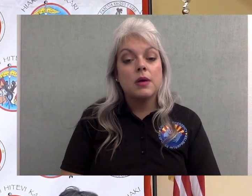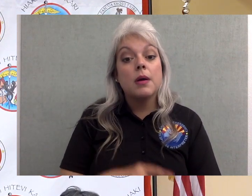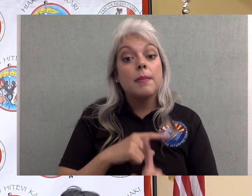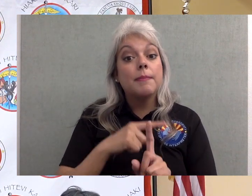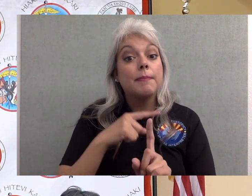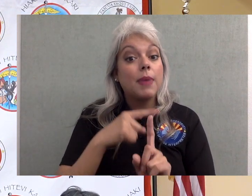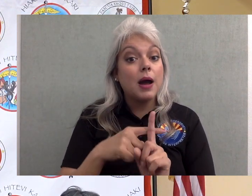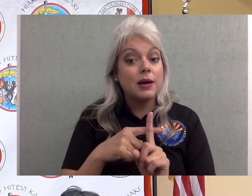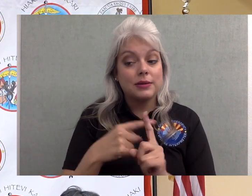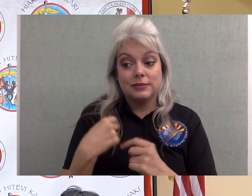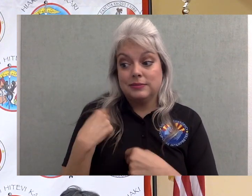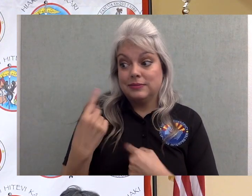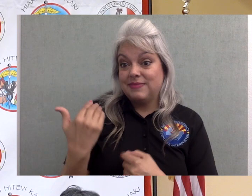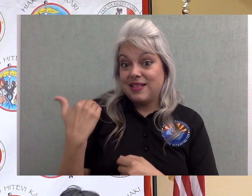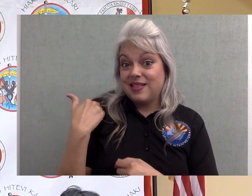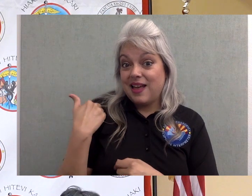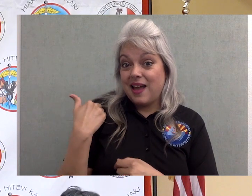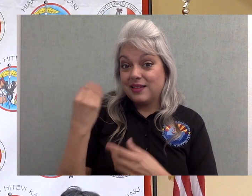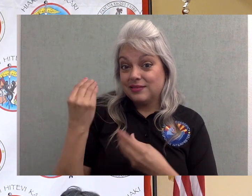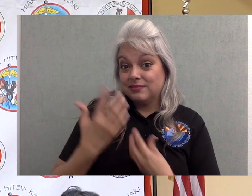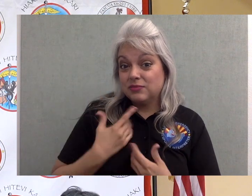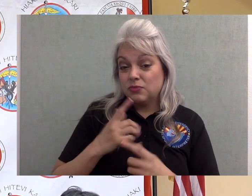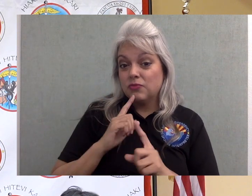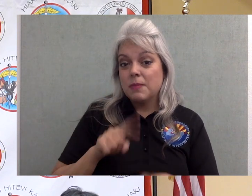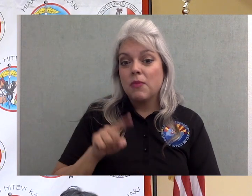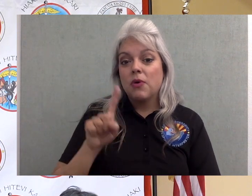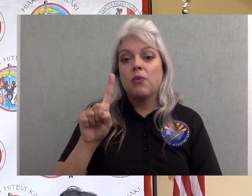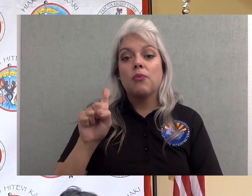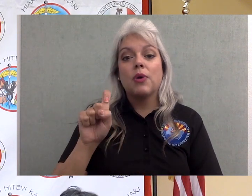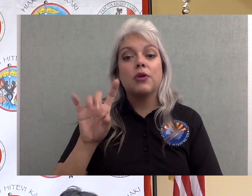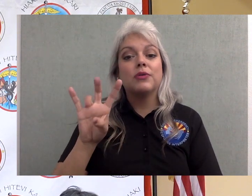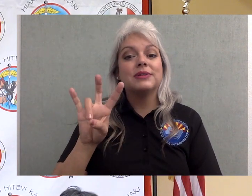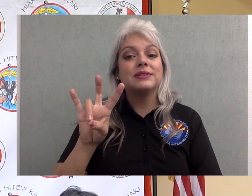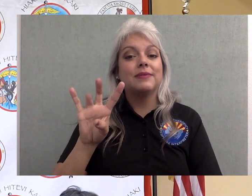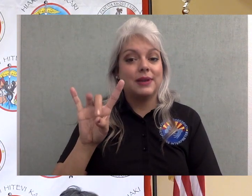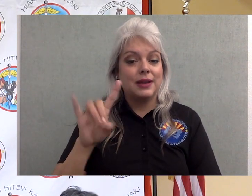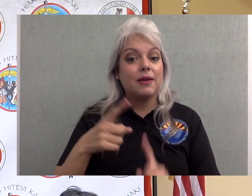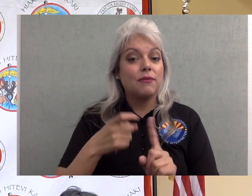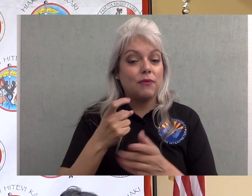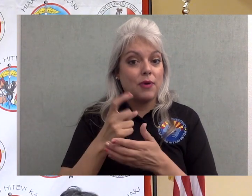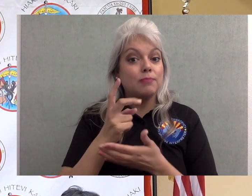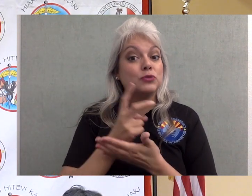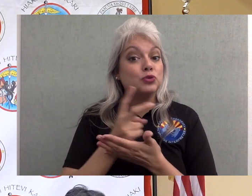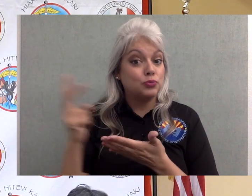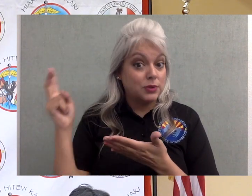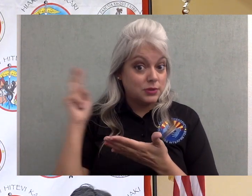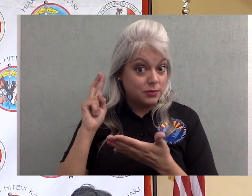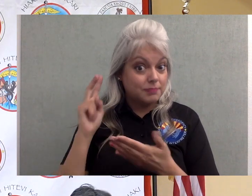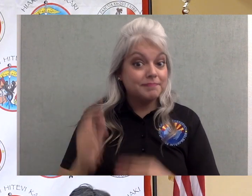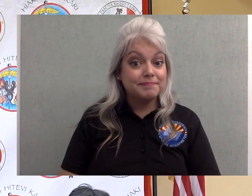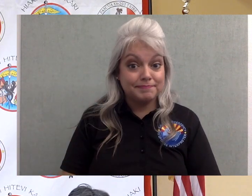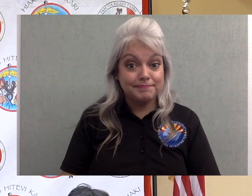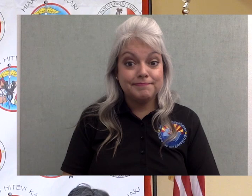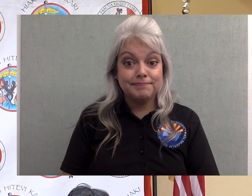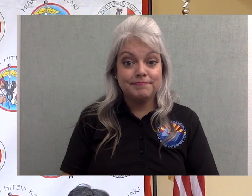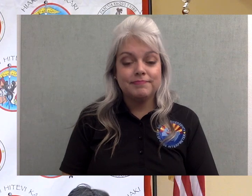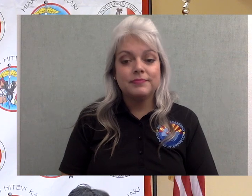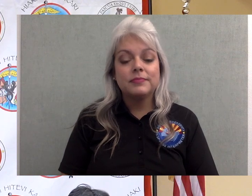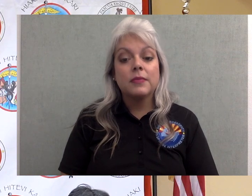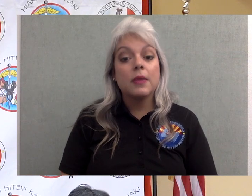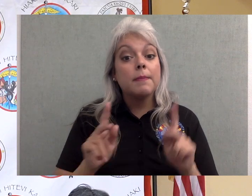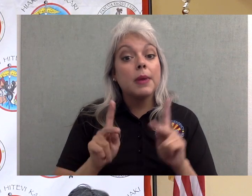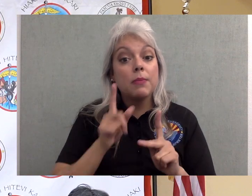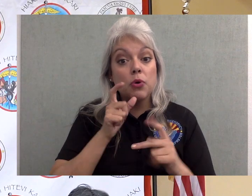Positives since last reporting date is 178 in a 2-week period. Recovered cases